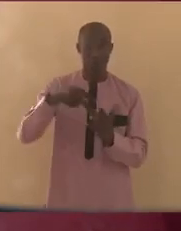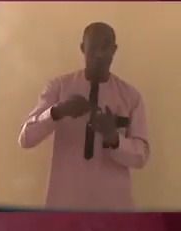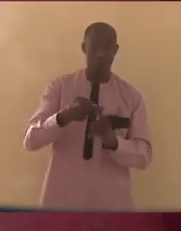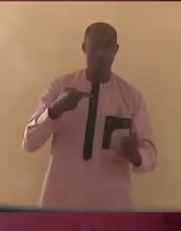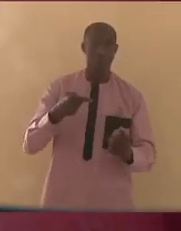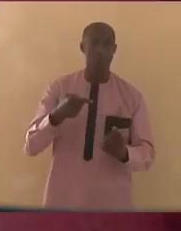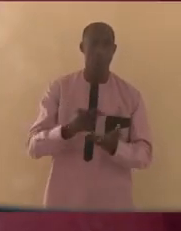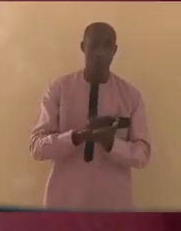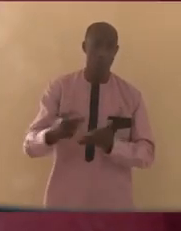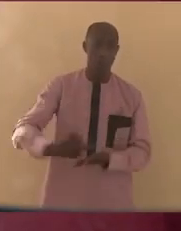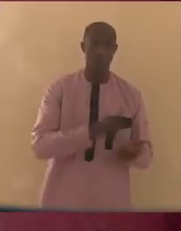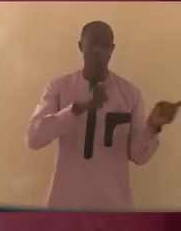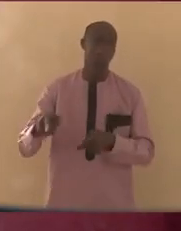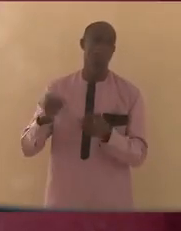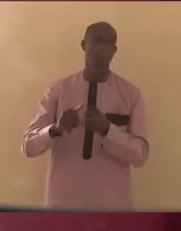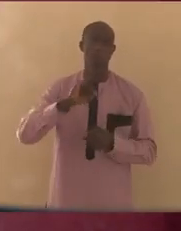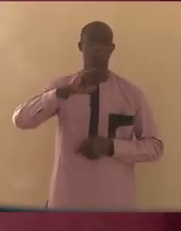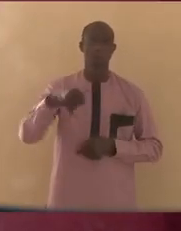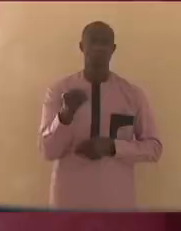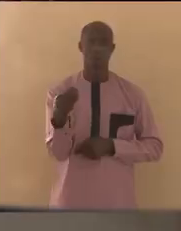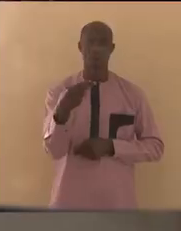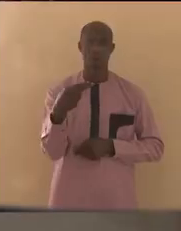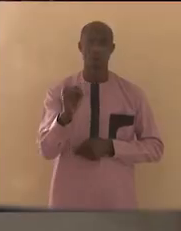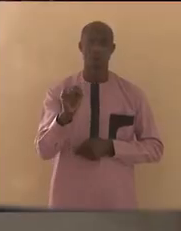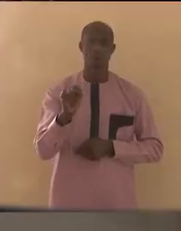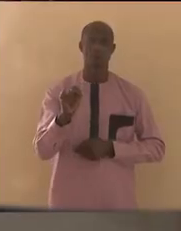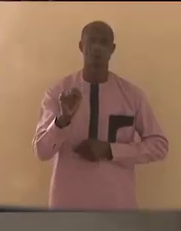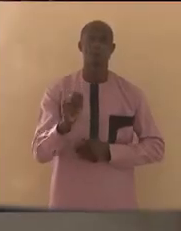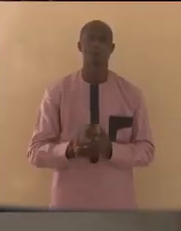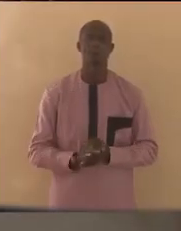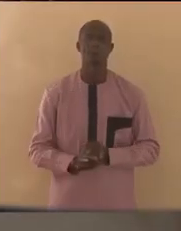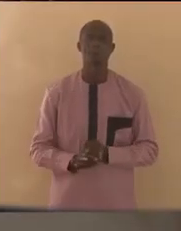And with your spirit. A reading from the Holy Gospel according to John.